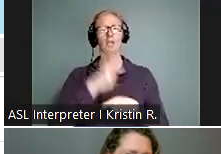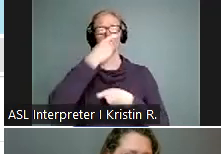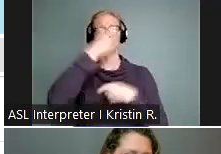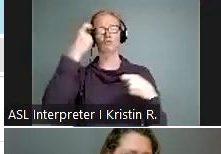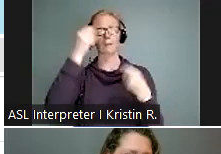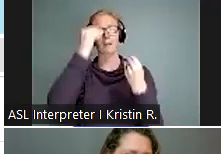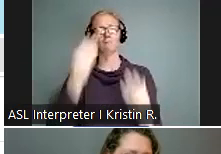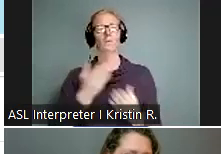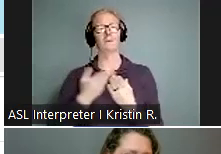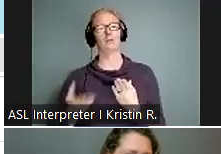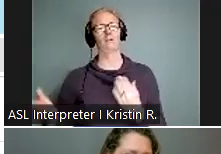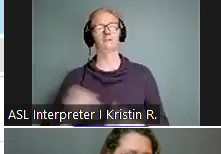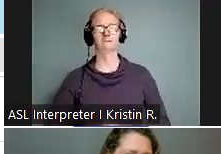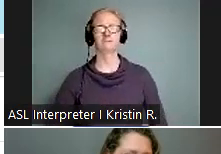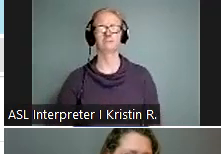trauma-informed material.